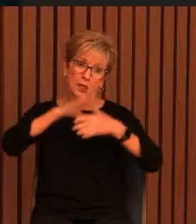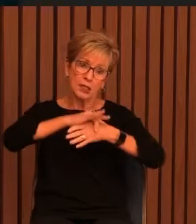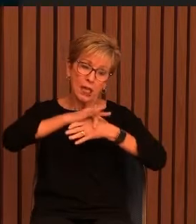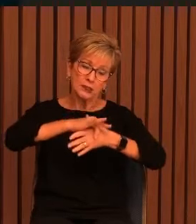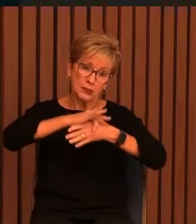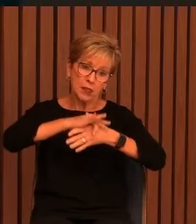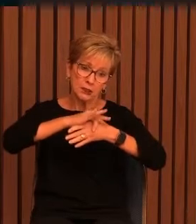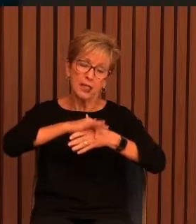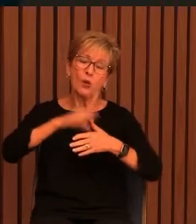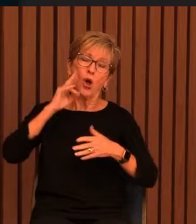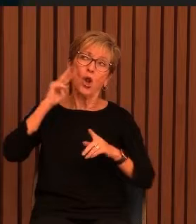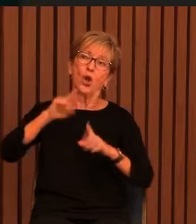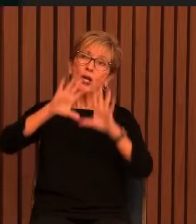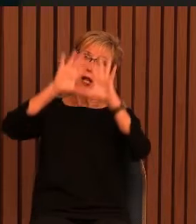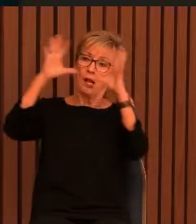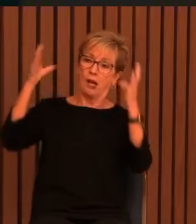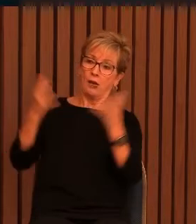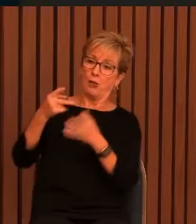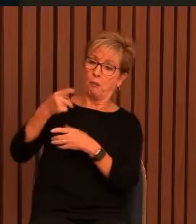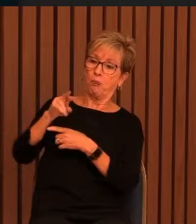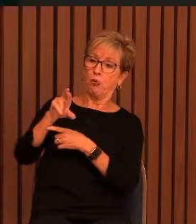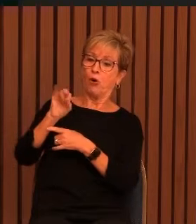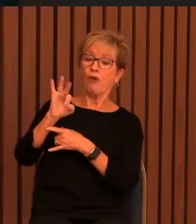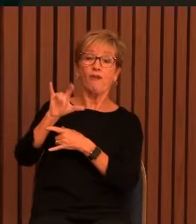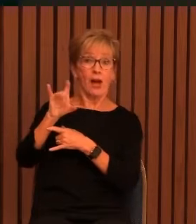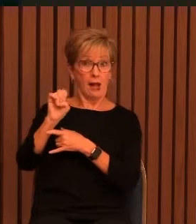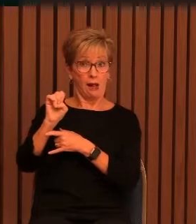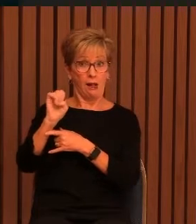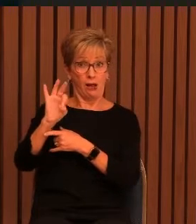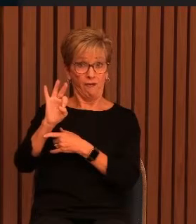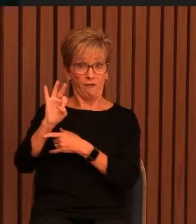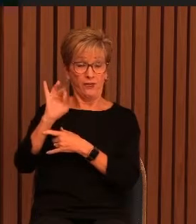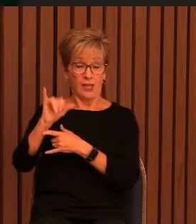a look at the profile of a graduate that you would see in those places.